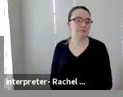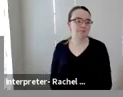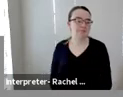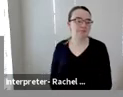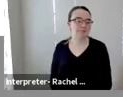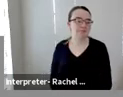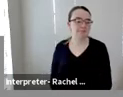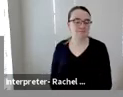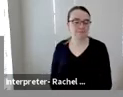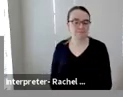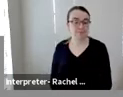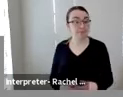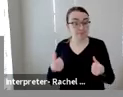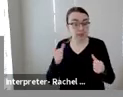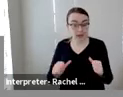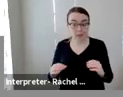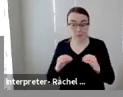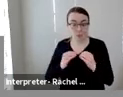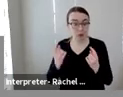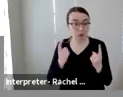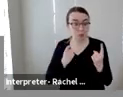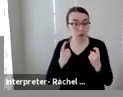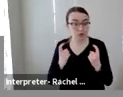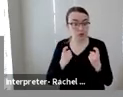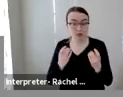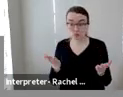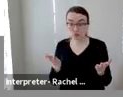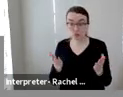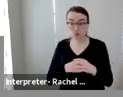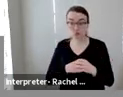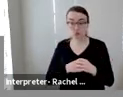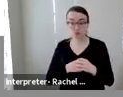Right. Any more questions before we go from here?